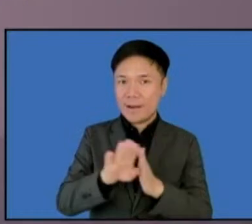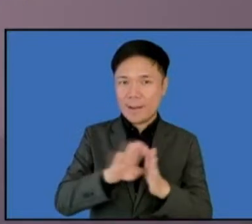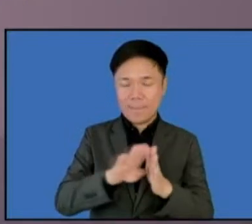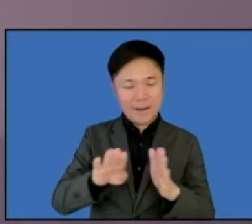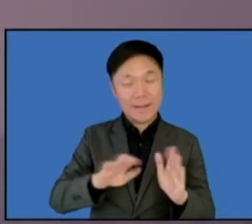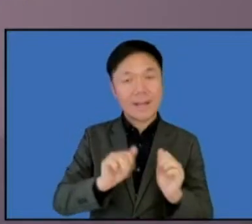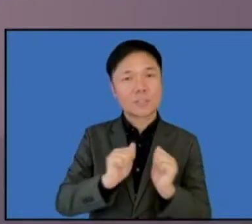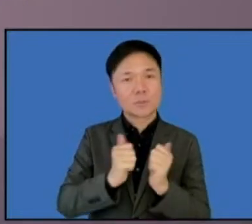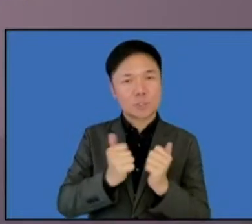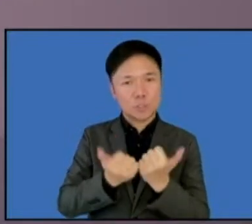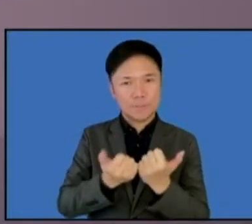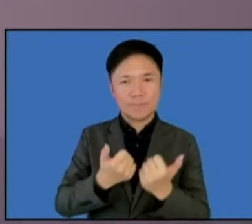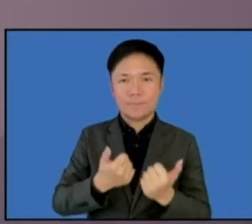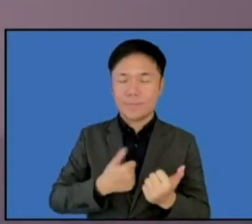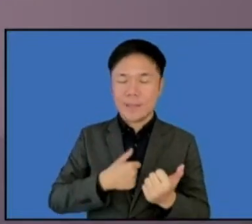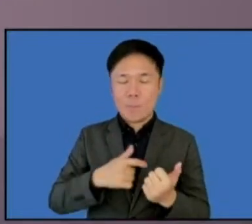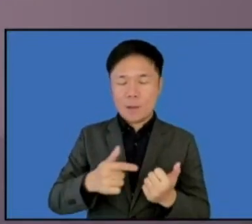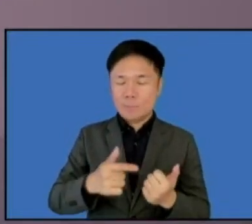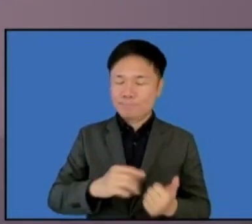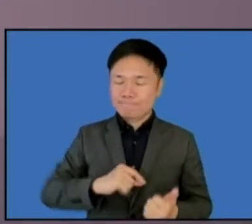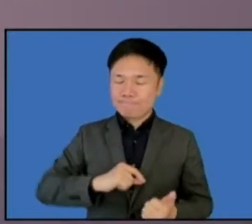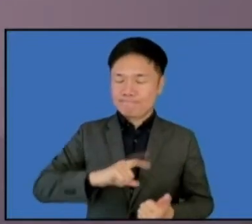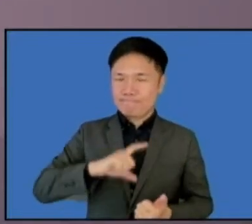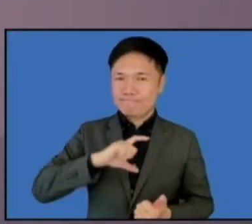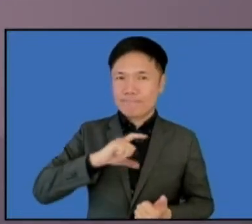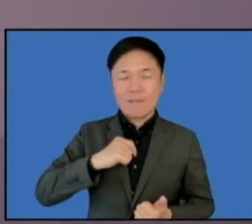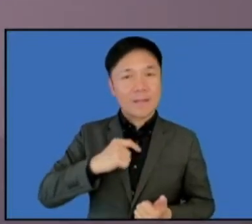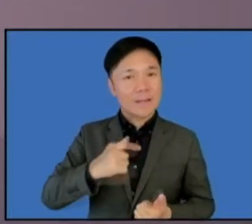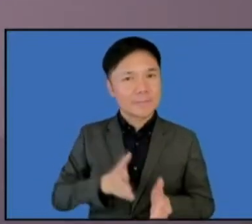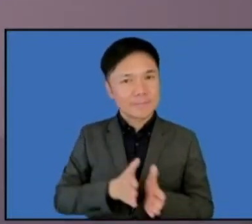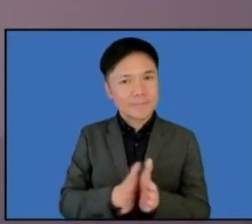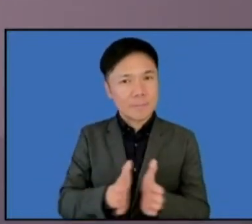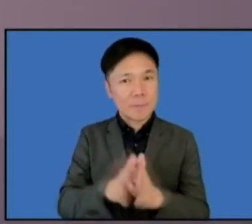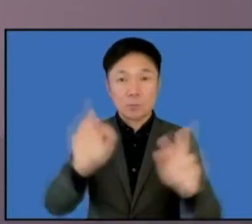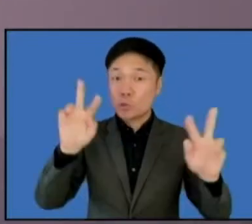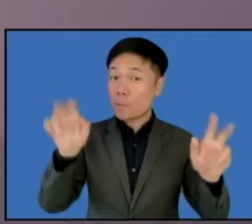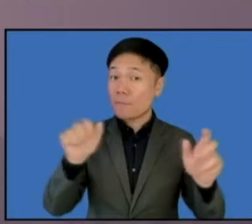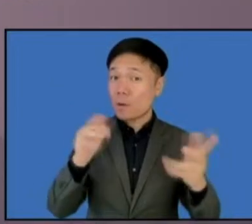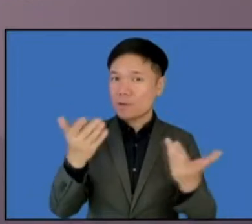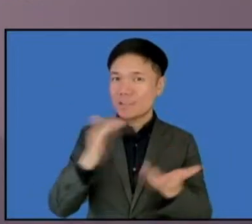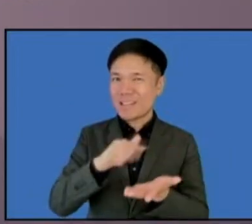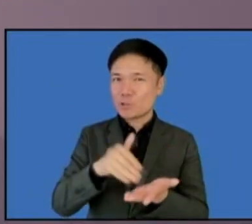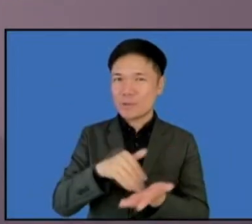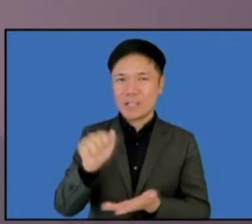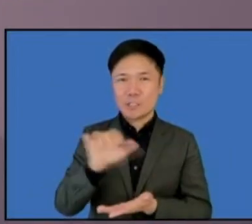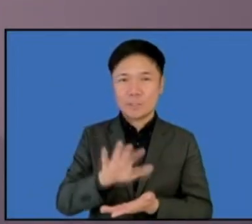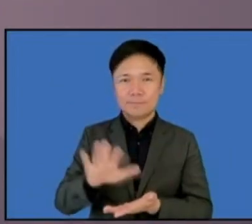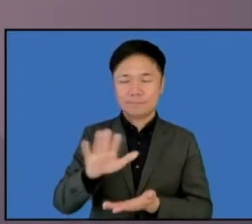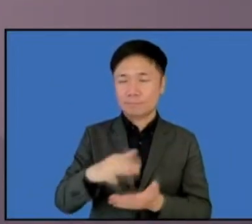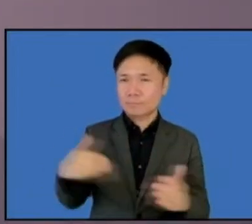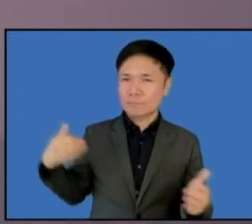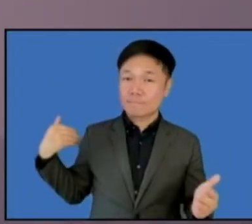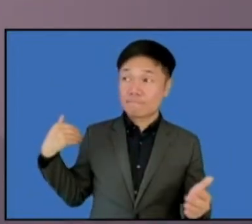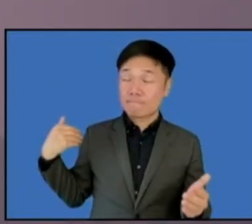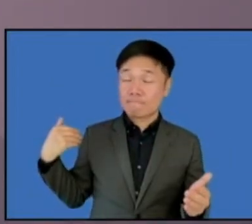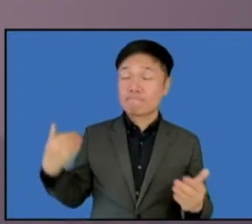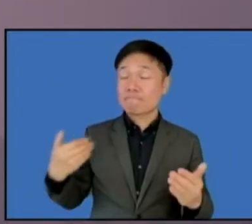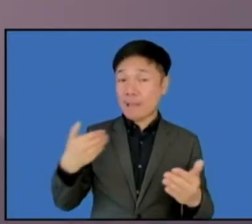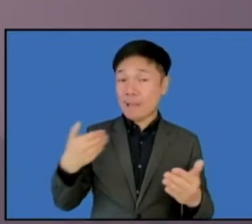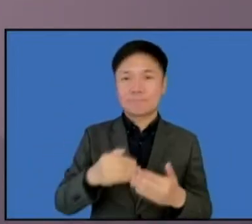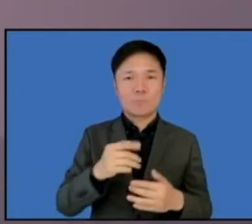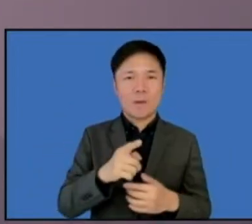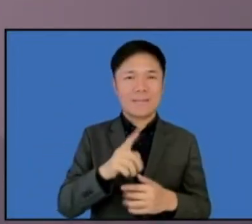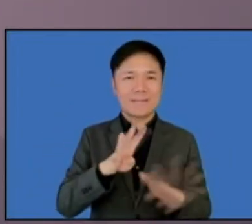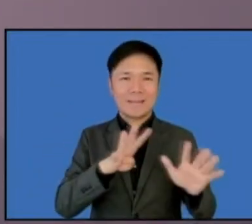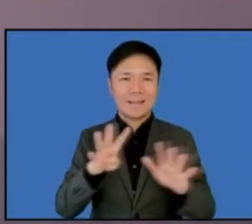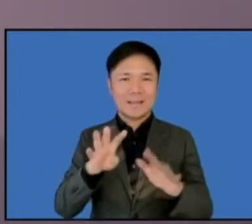issues, challenges, and good practices from Central Asia. Since 1990s, external and internal labor migration in